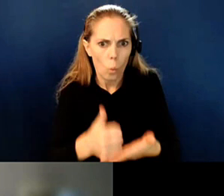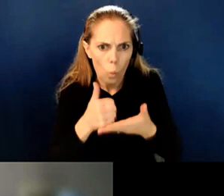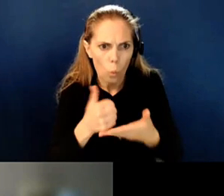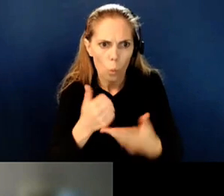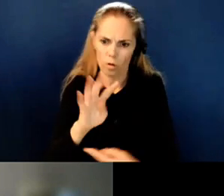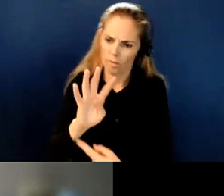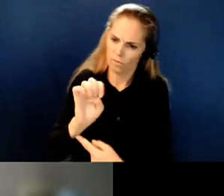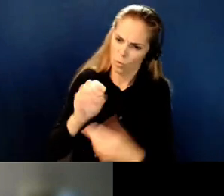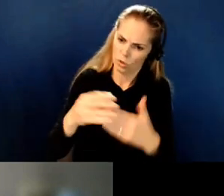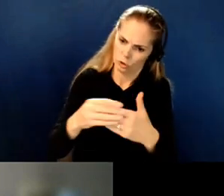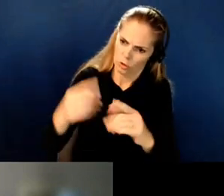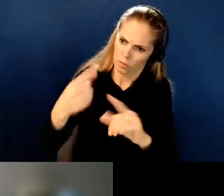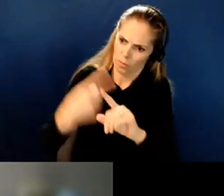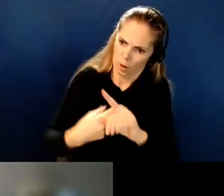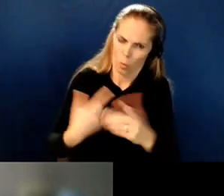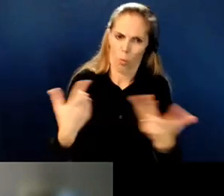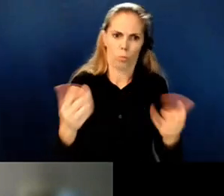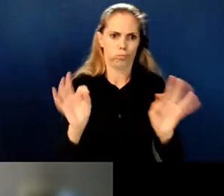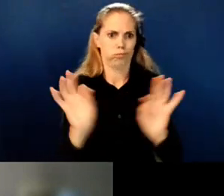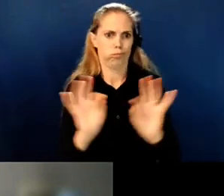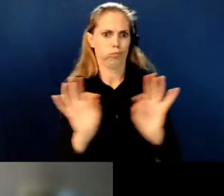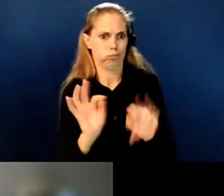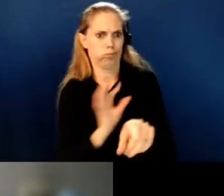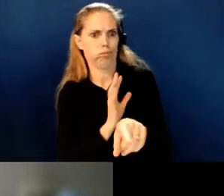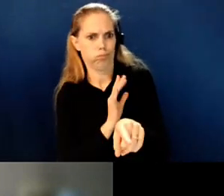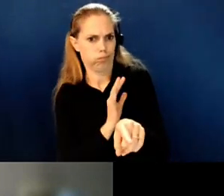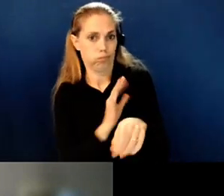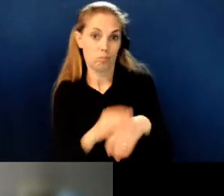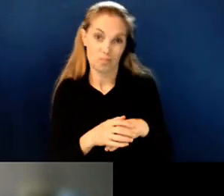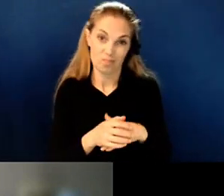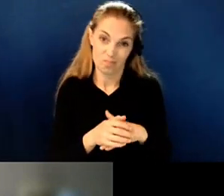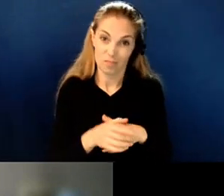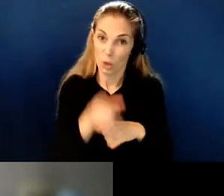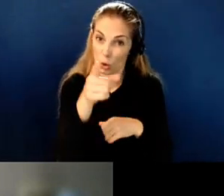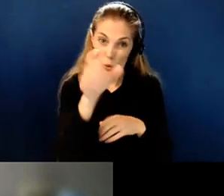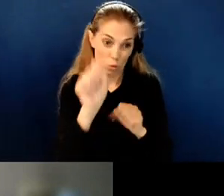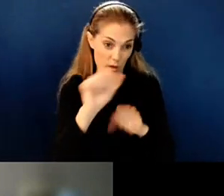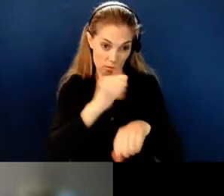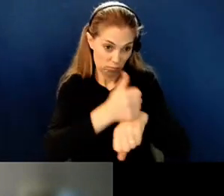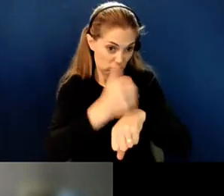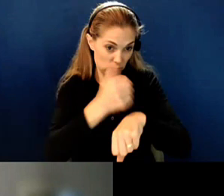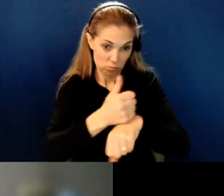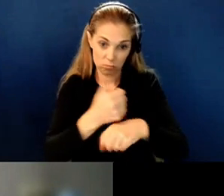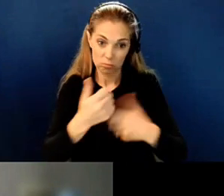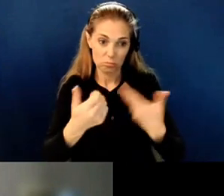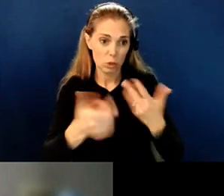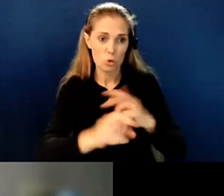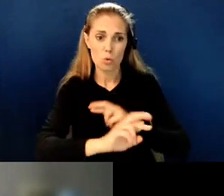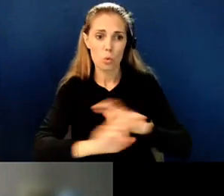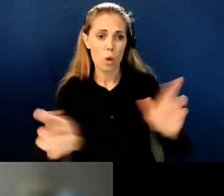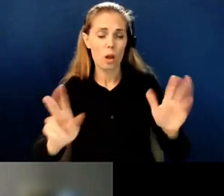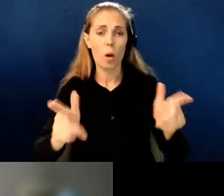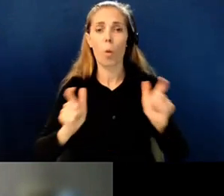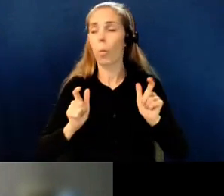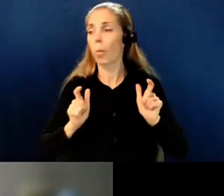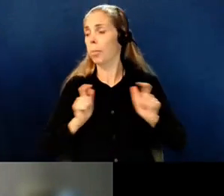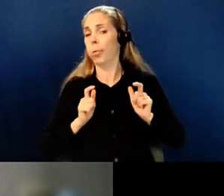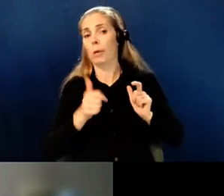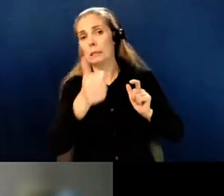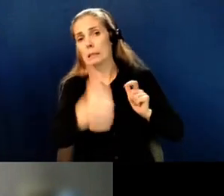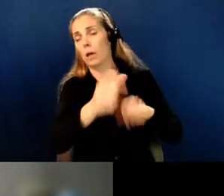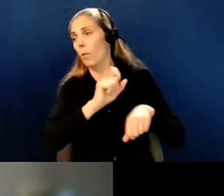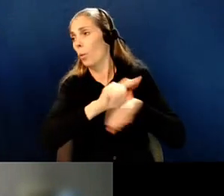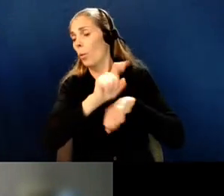And again, you can provision this for anything that you need sent in the future for those 3, 6, and 12 months. Again, we do have those clients that use it for